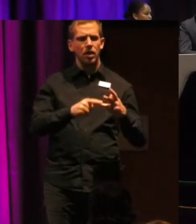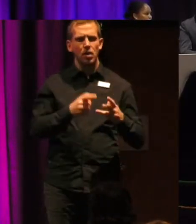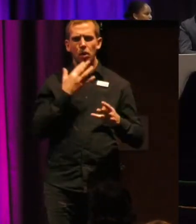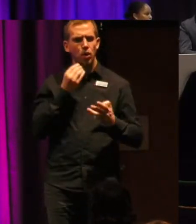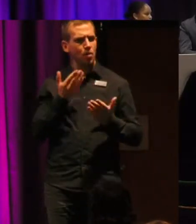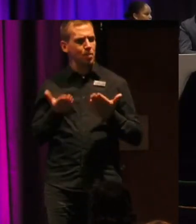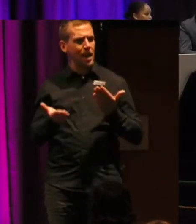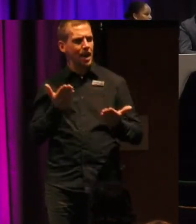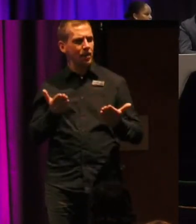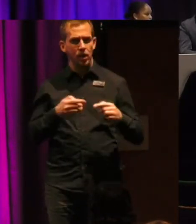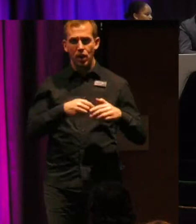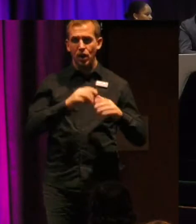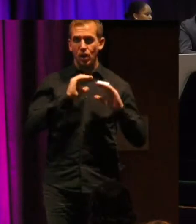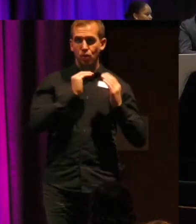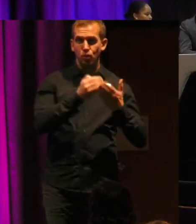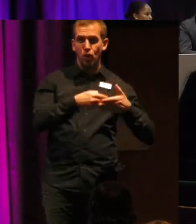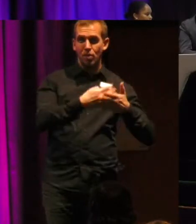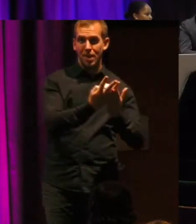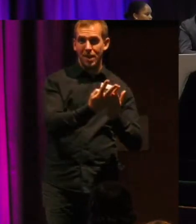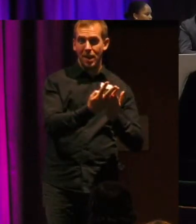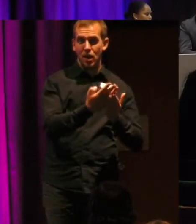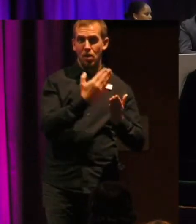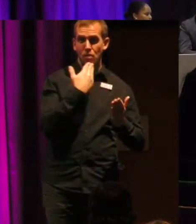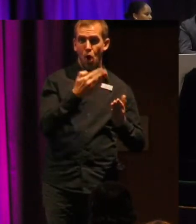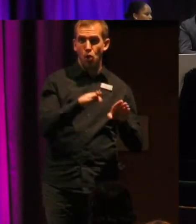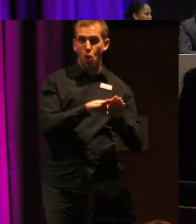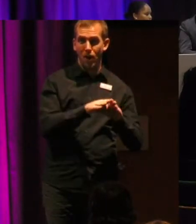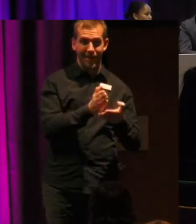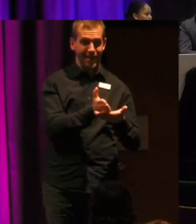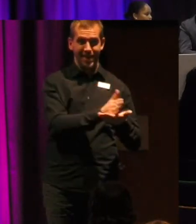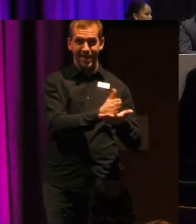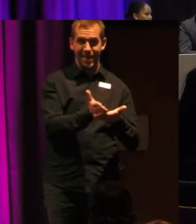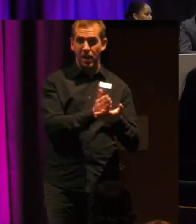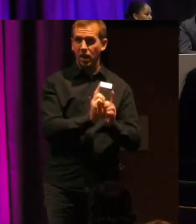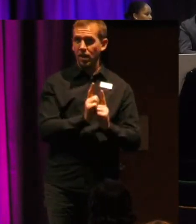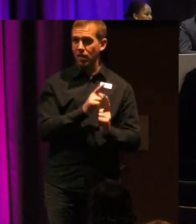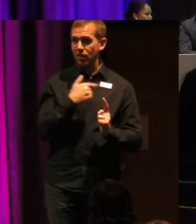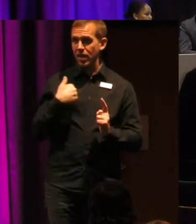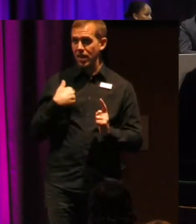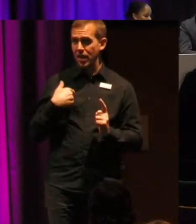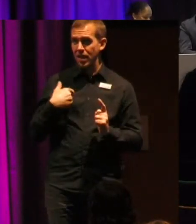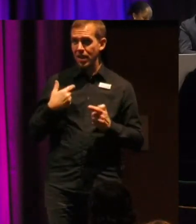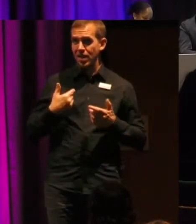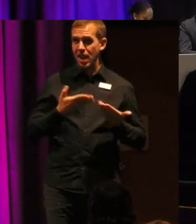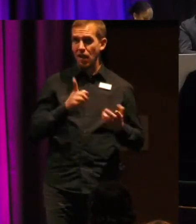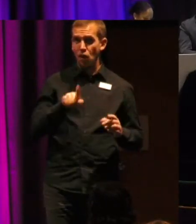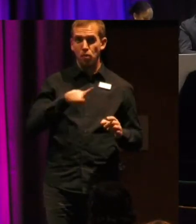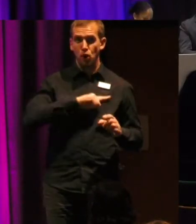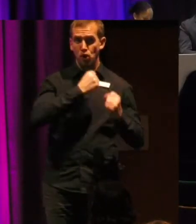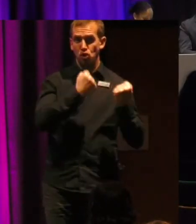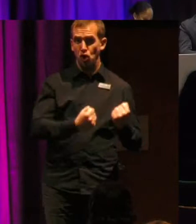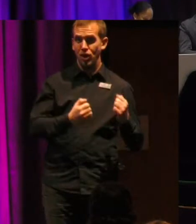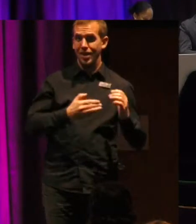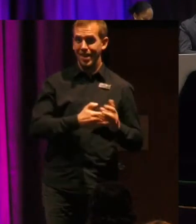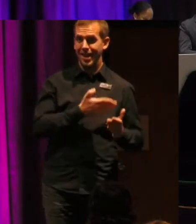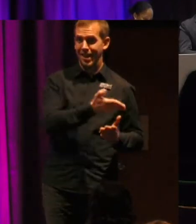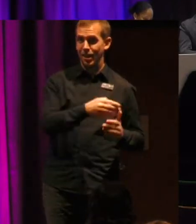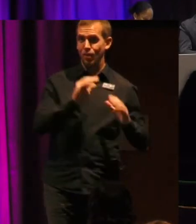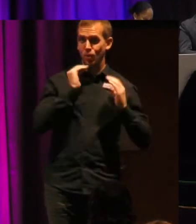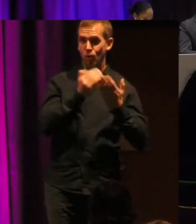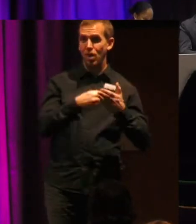know, between social media, the good, the bad. But, you know, are we giving maybe too much space to social media because we have such a